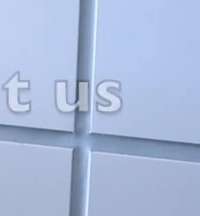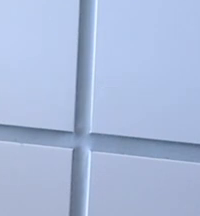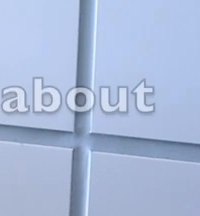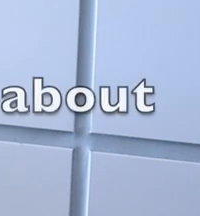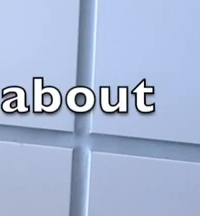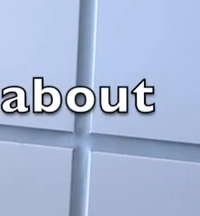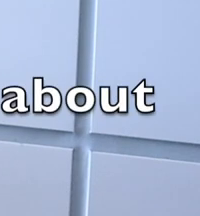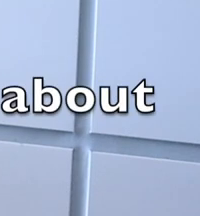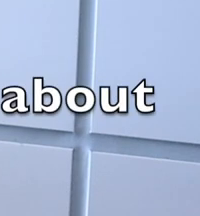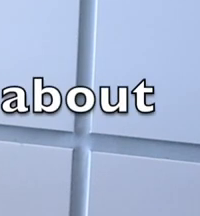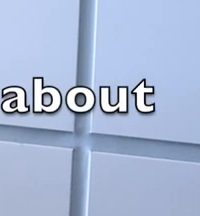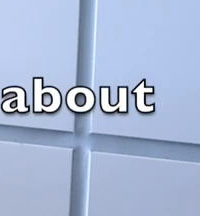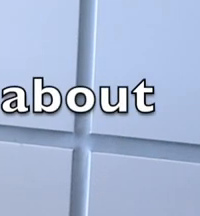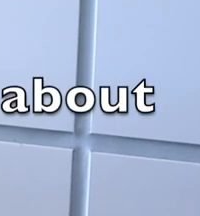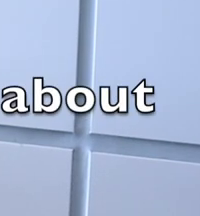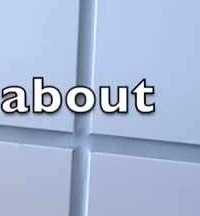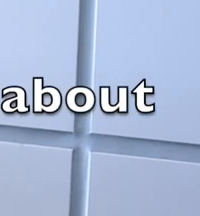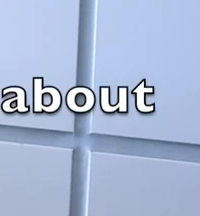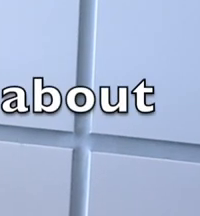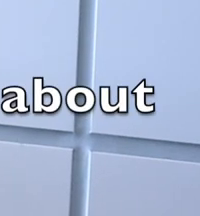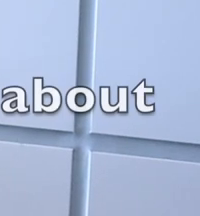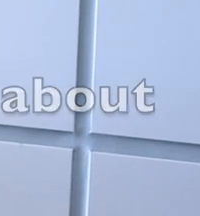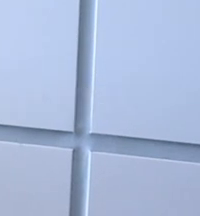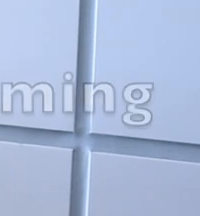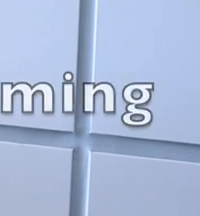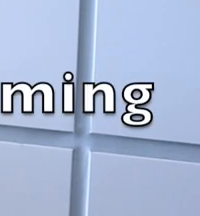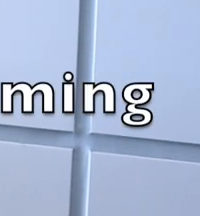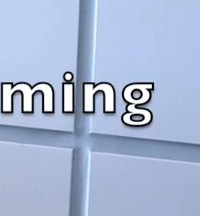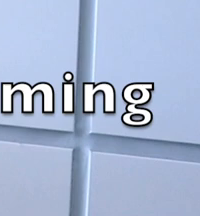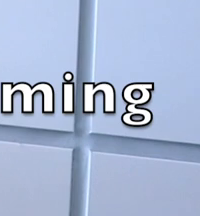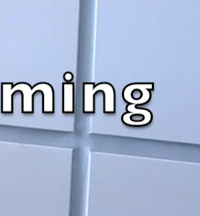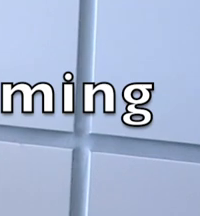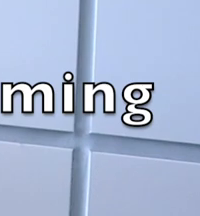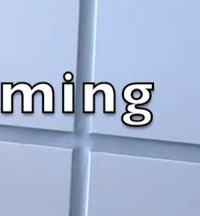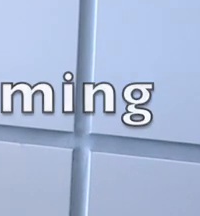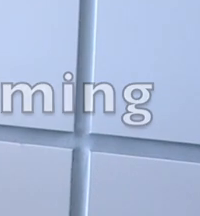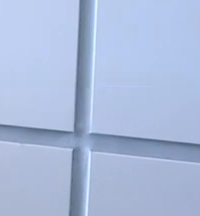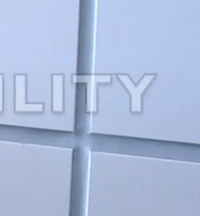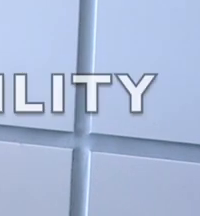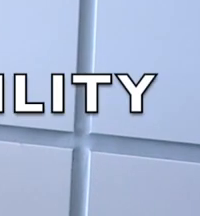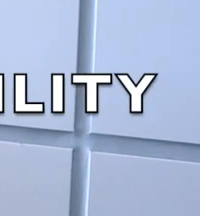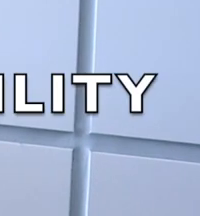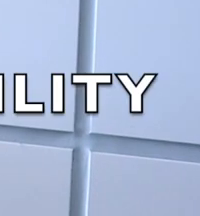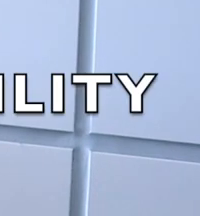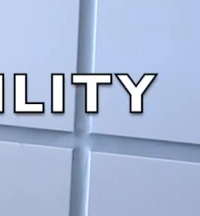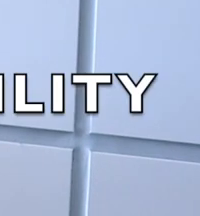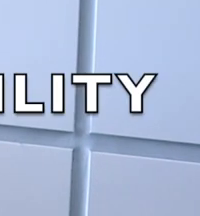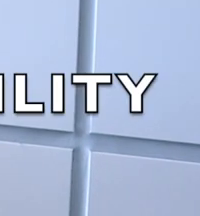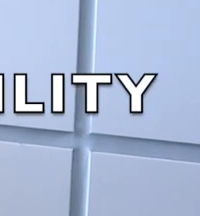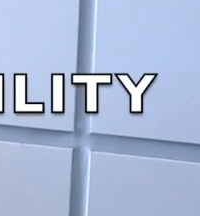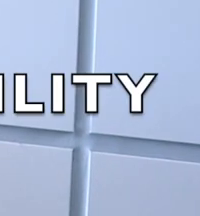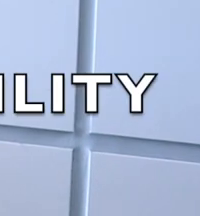without us. And this is what this festival is about. It's about mainstreaming persons